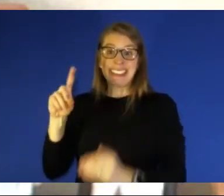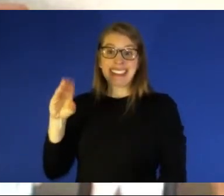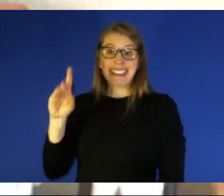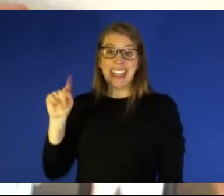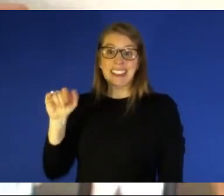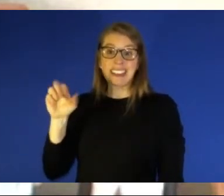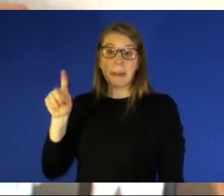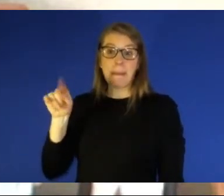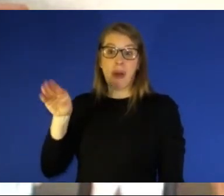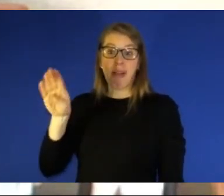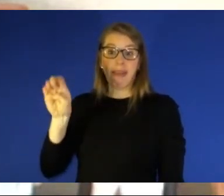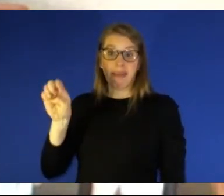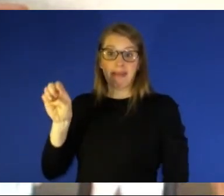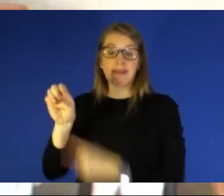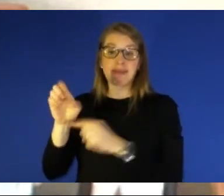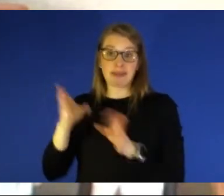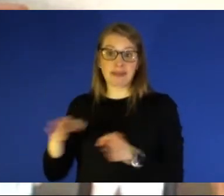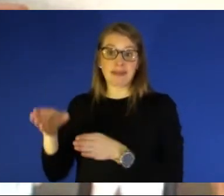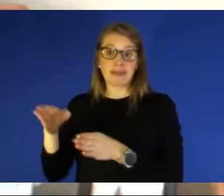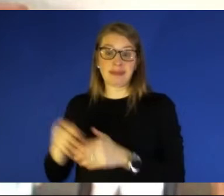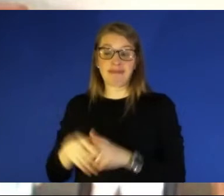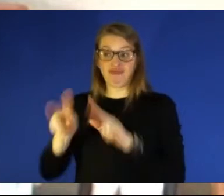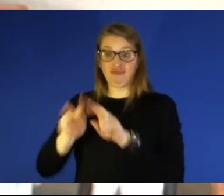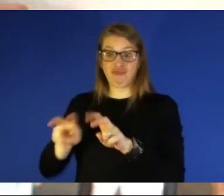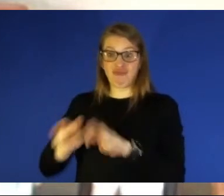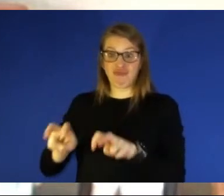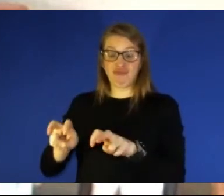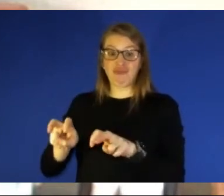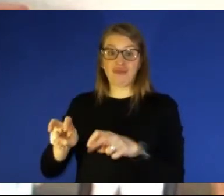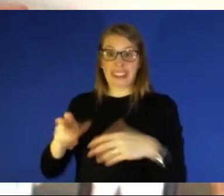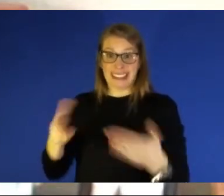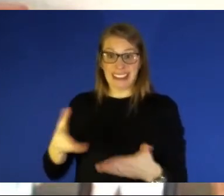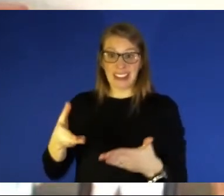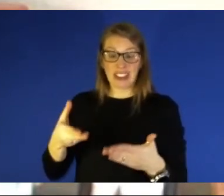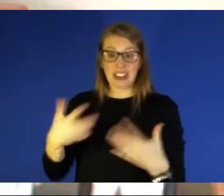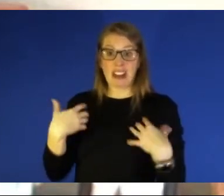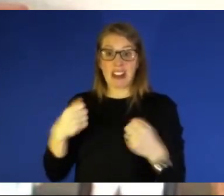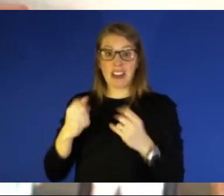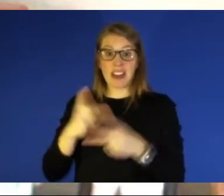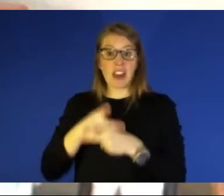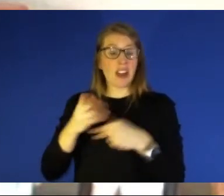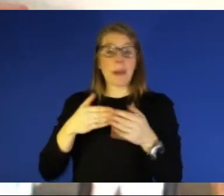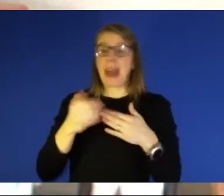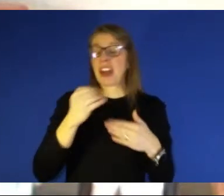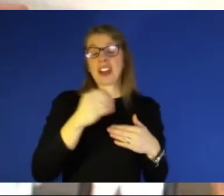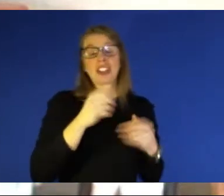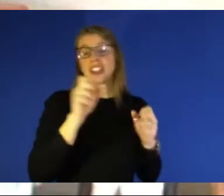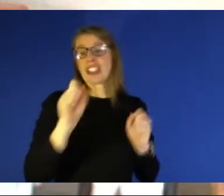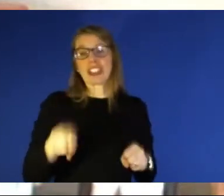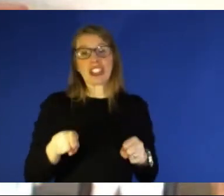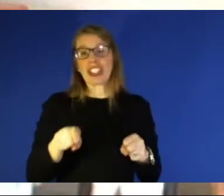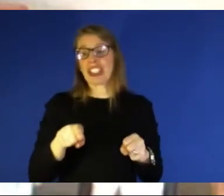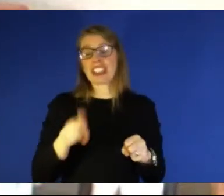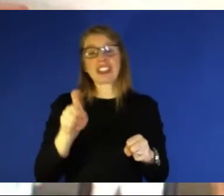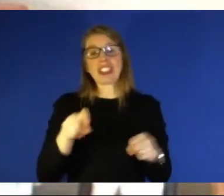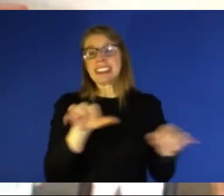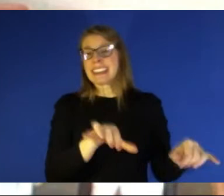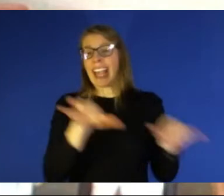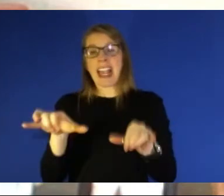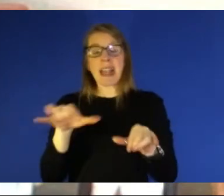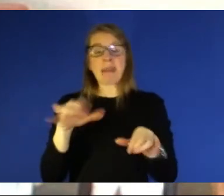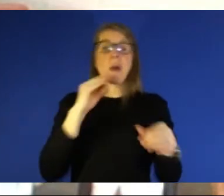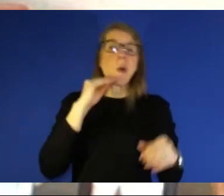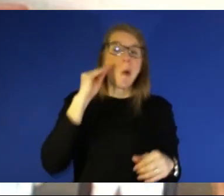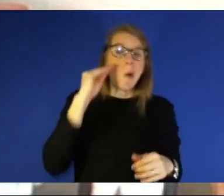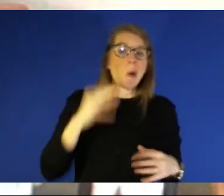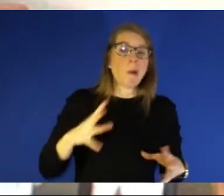time, both not only just in healthcare, but we should be looking at that, whether it's car insurance, homeowners insurance, those types of things. But there can be